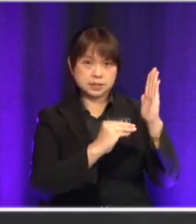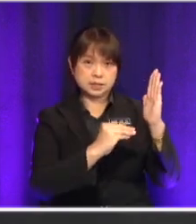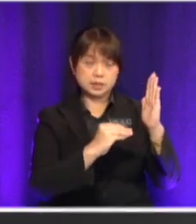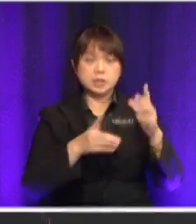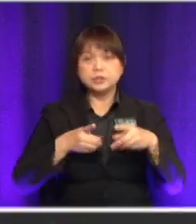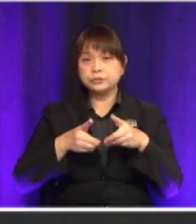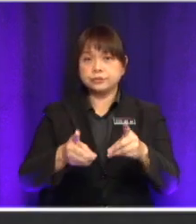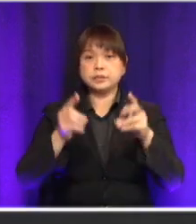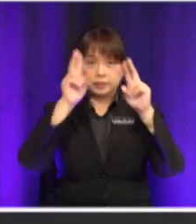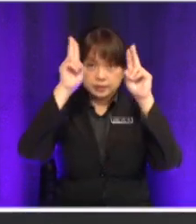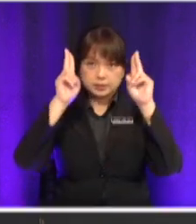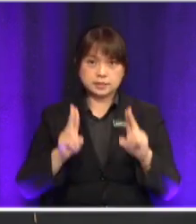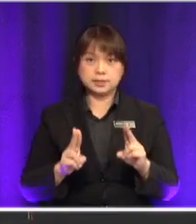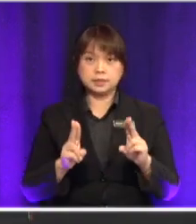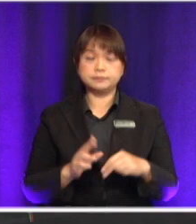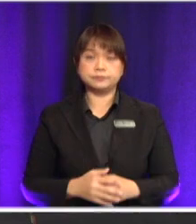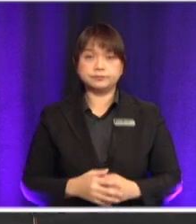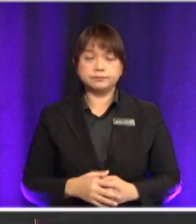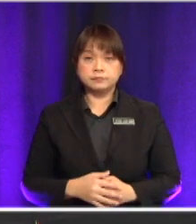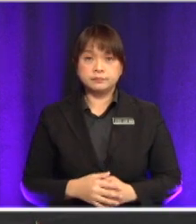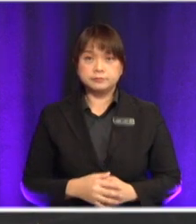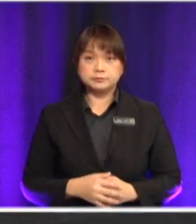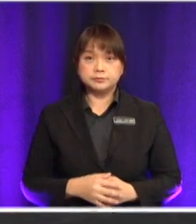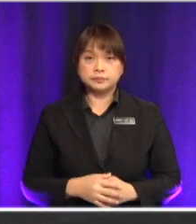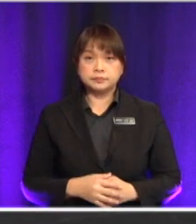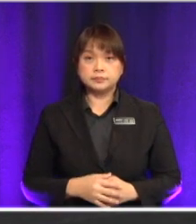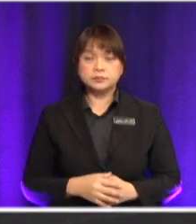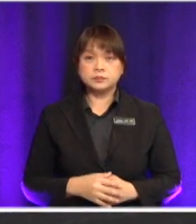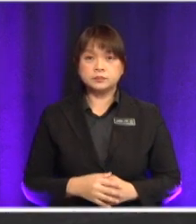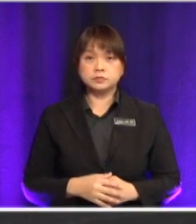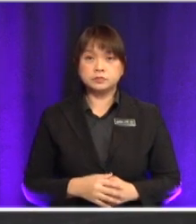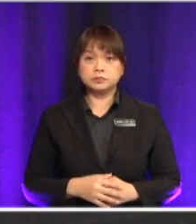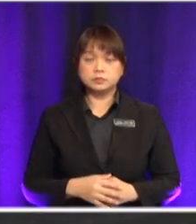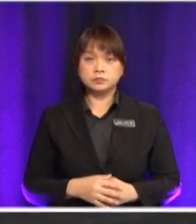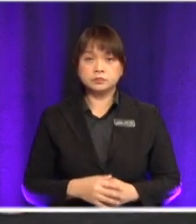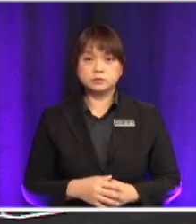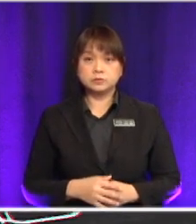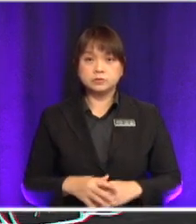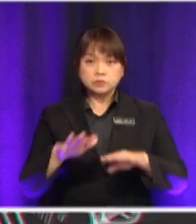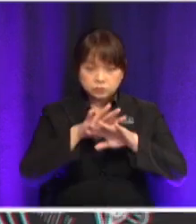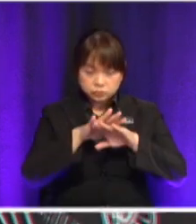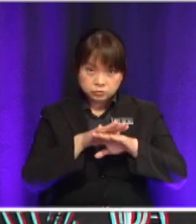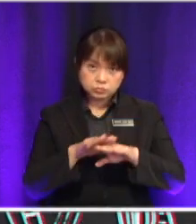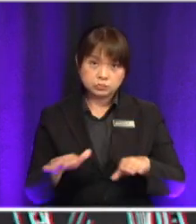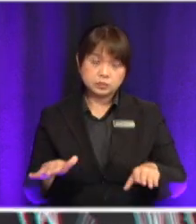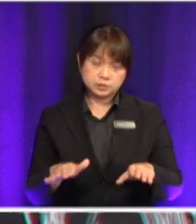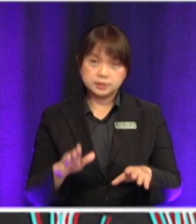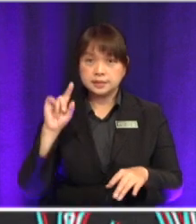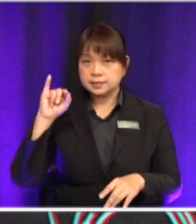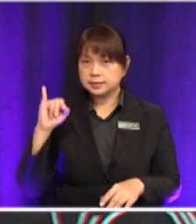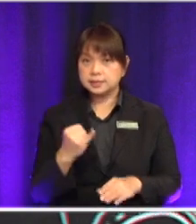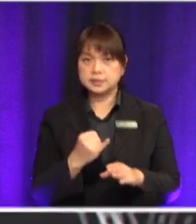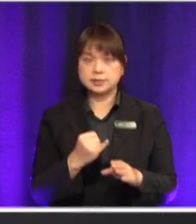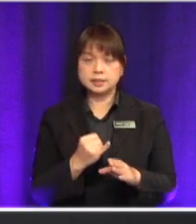don't attack the text as though you are hungry. Don't devour it immediately. Just skim it through first to get